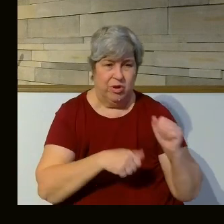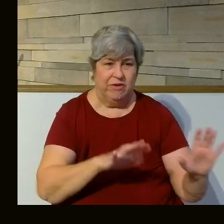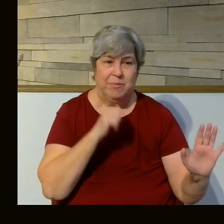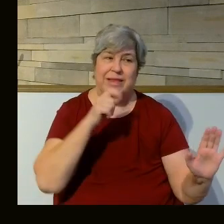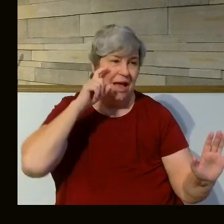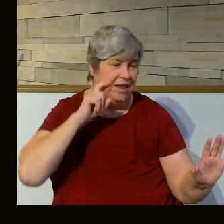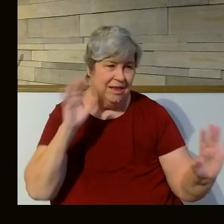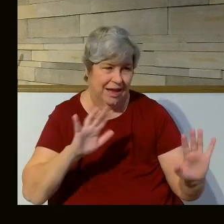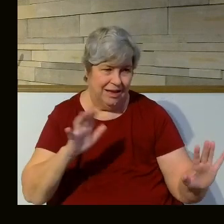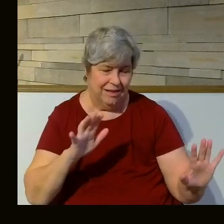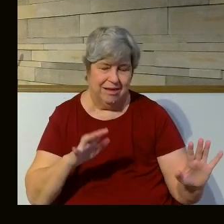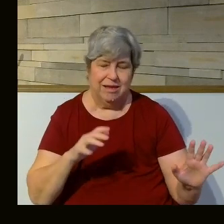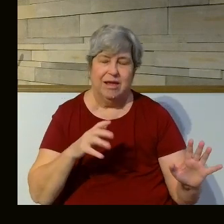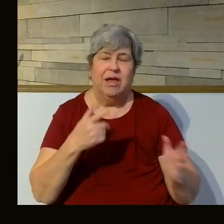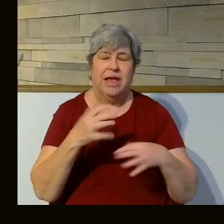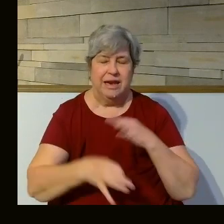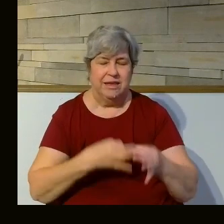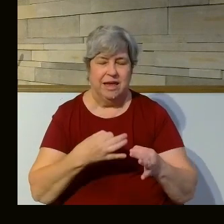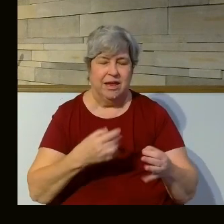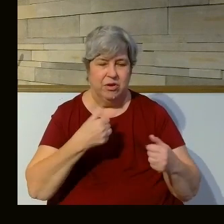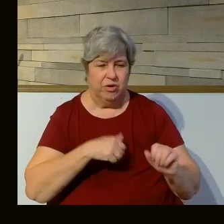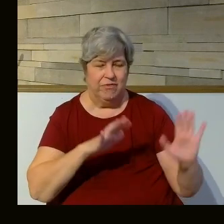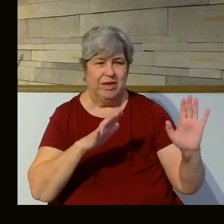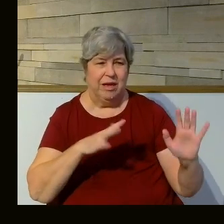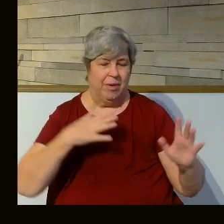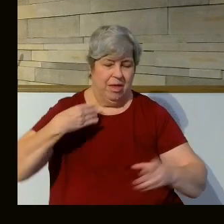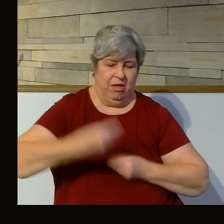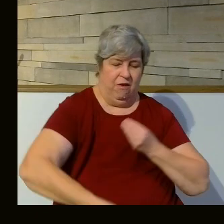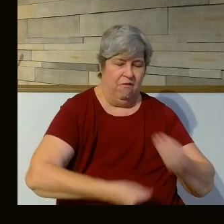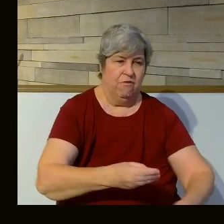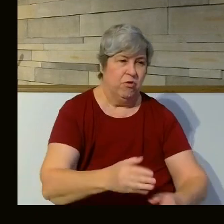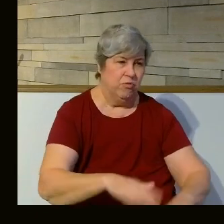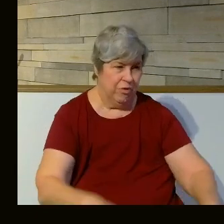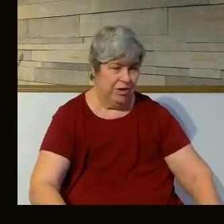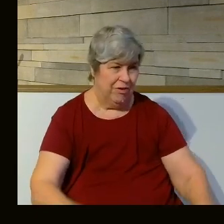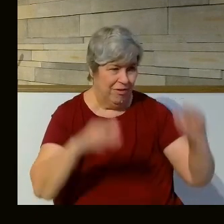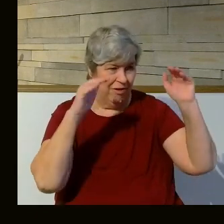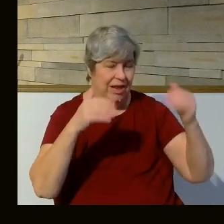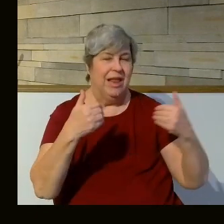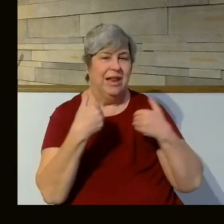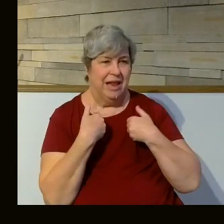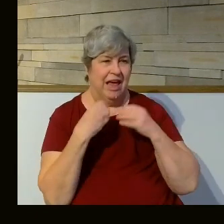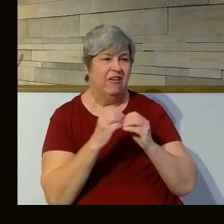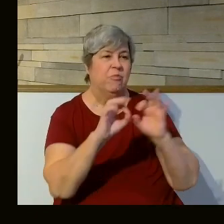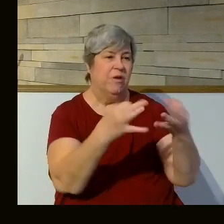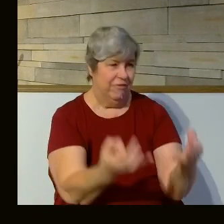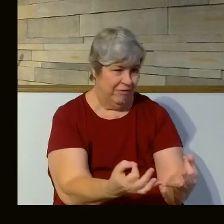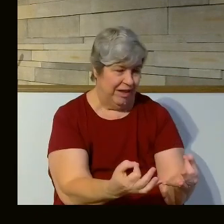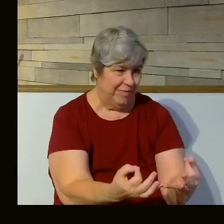the sex. That's not what you're giving up. What you're giving up is heirs. What you're giving up is the ability to have more